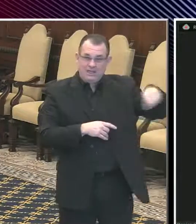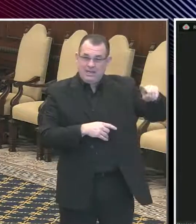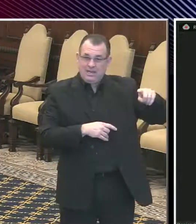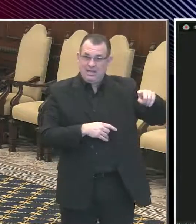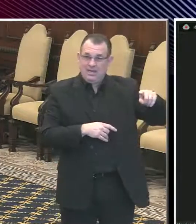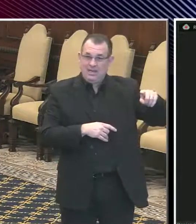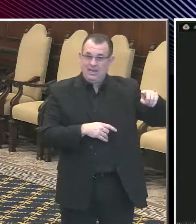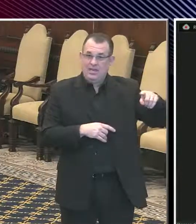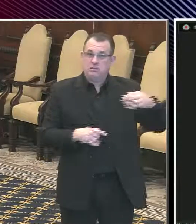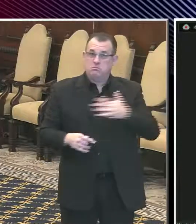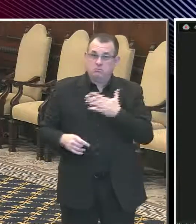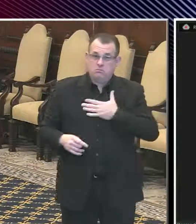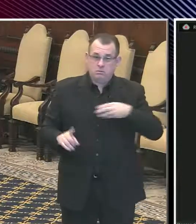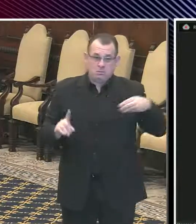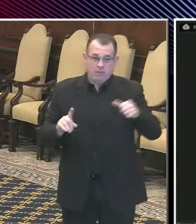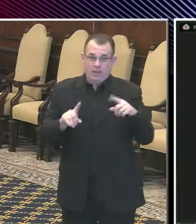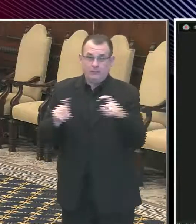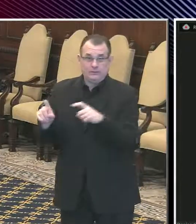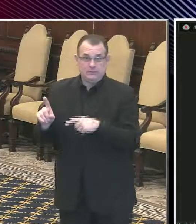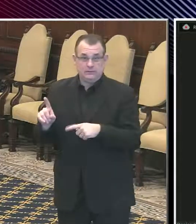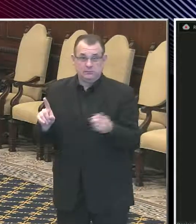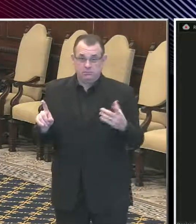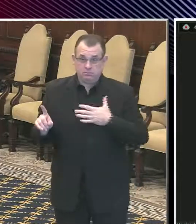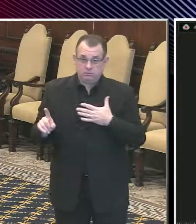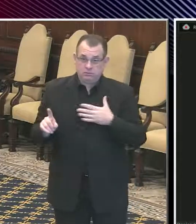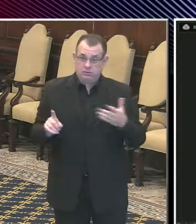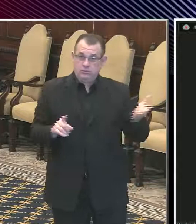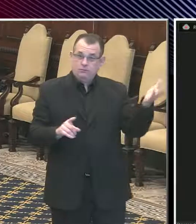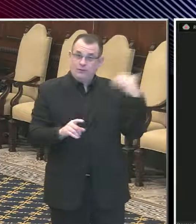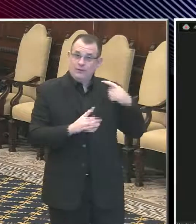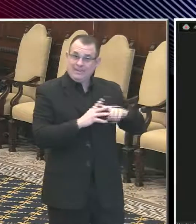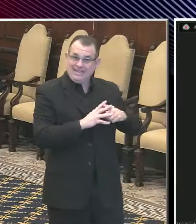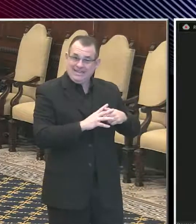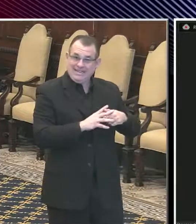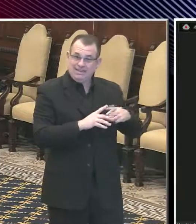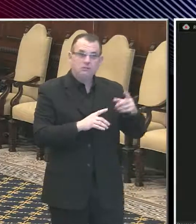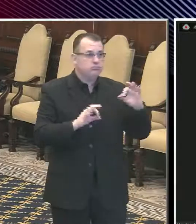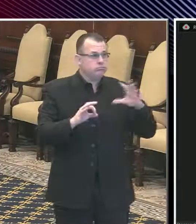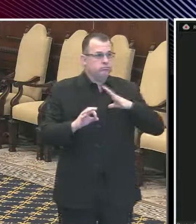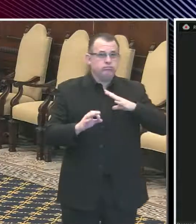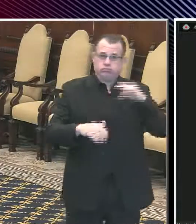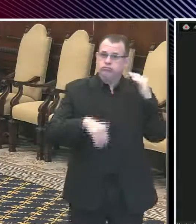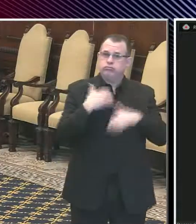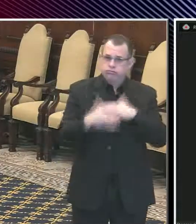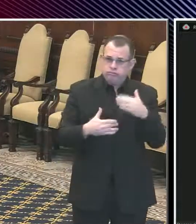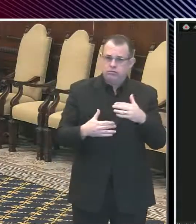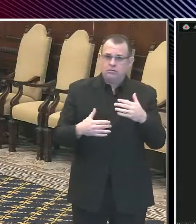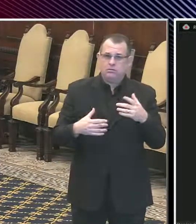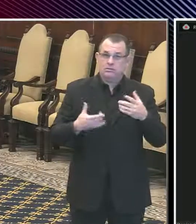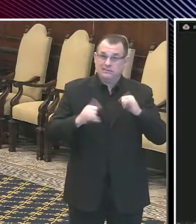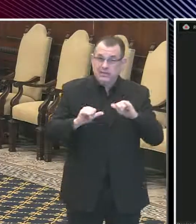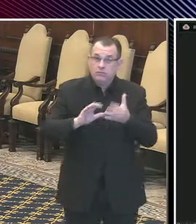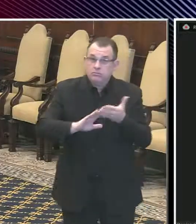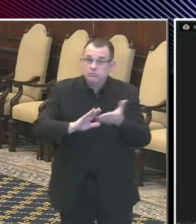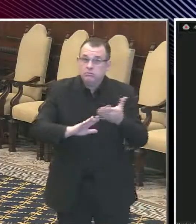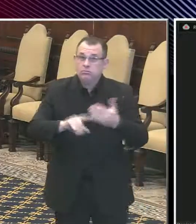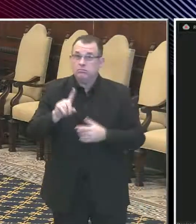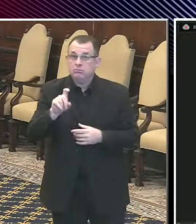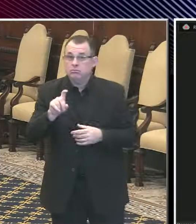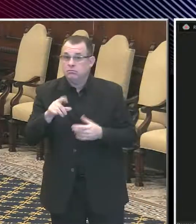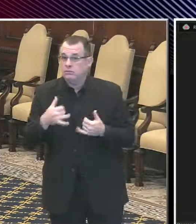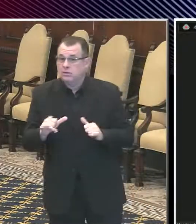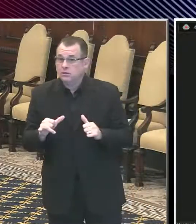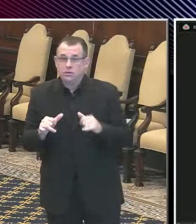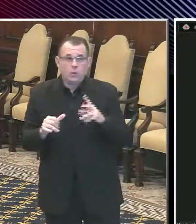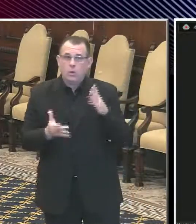Because initially, everyone was okay. We'll help. But is that the same tone that insurance companies are taking